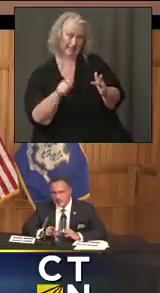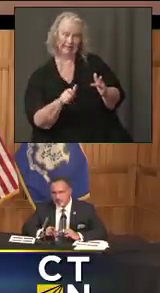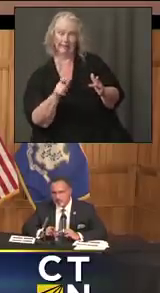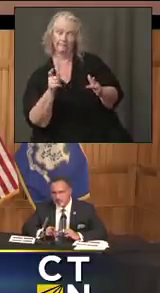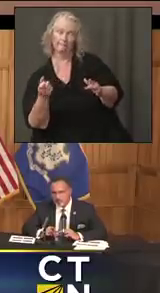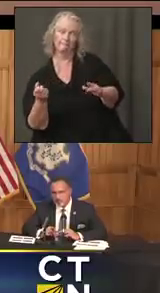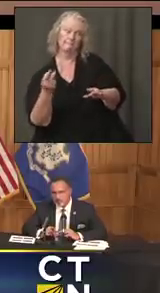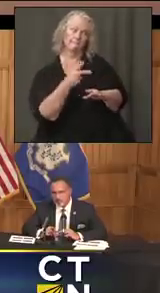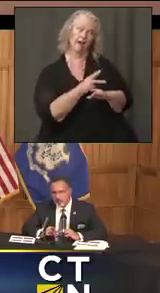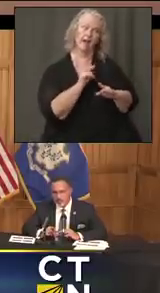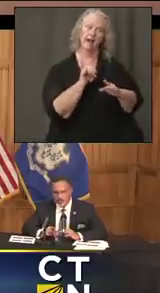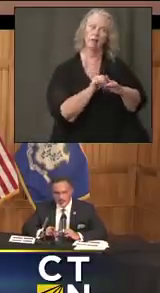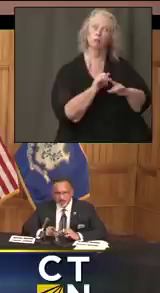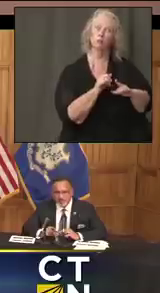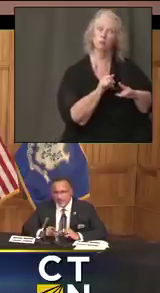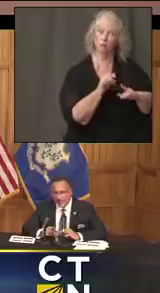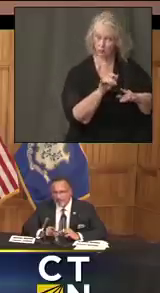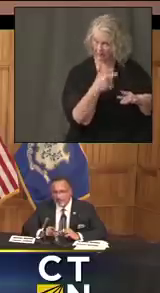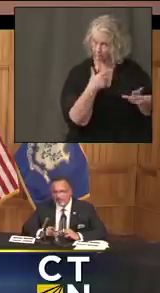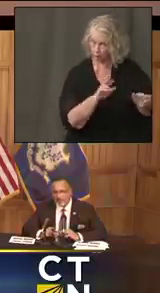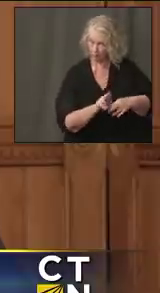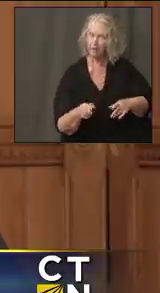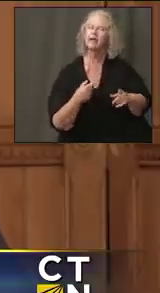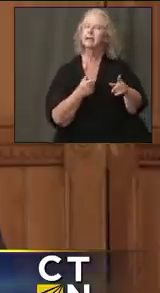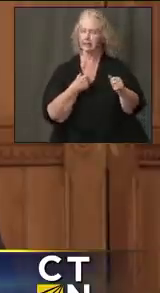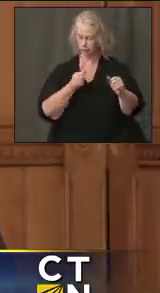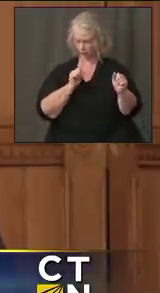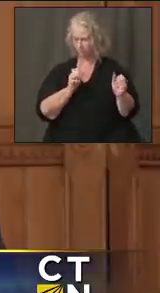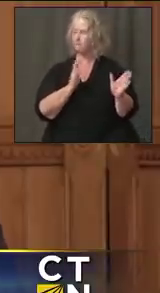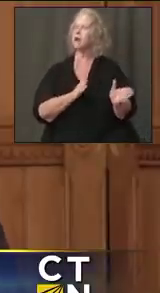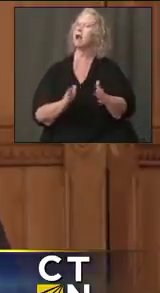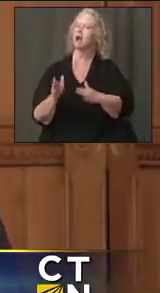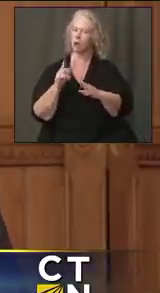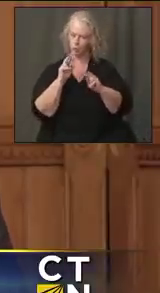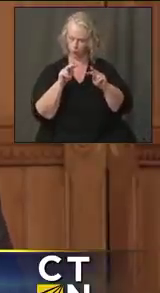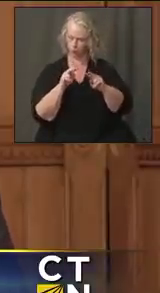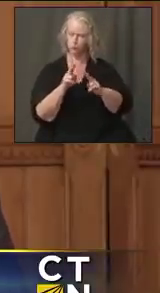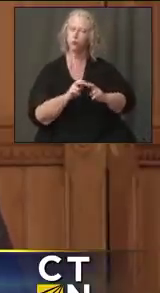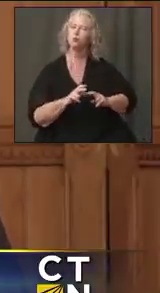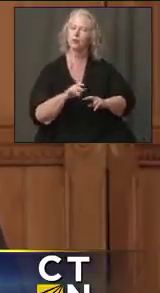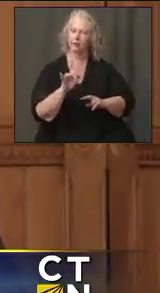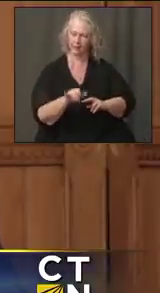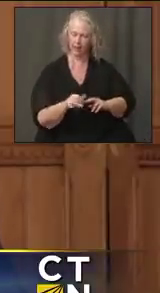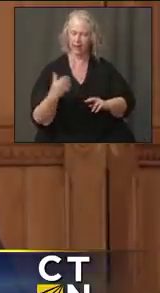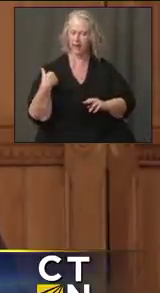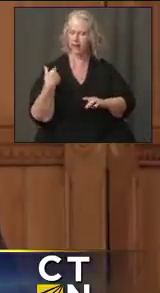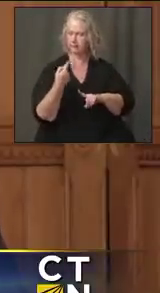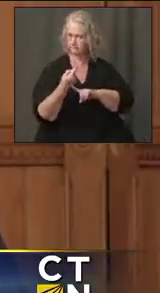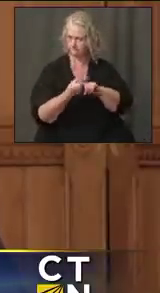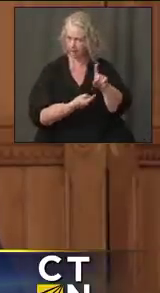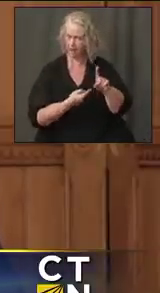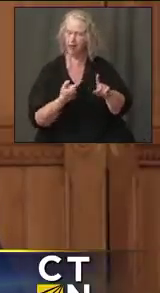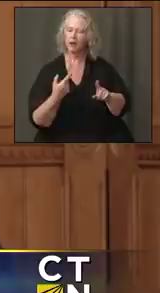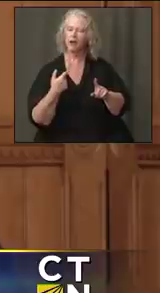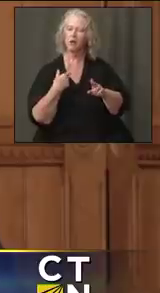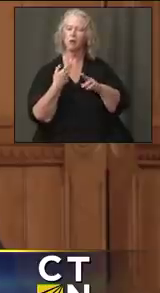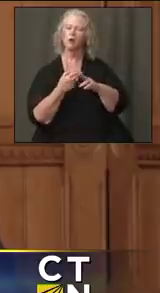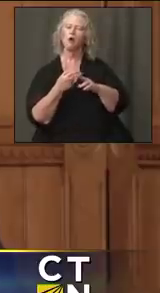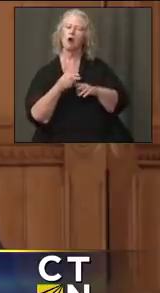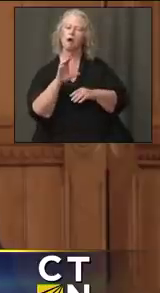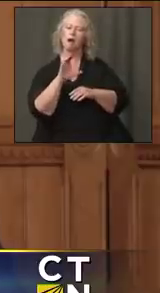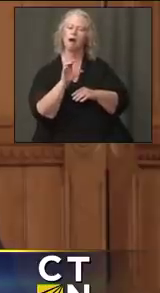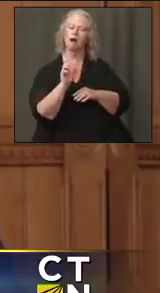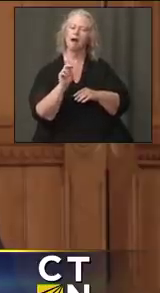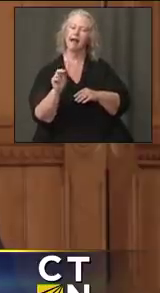back to remote learning? Yes, there are plans underway. In the last month in Connecticut, we developed Connecticut Learning Hub, which